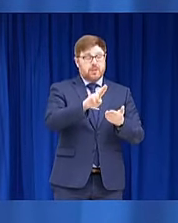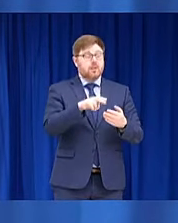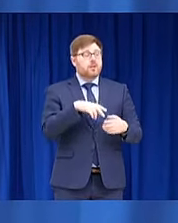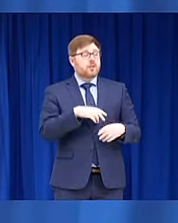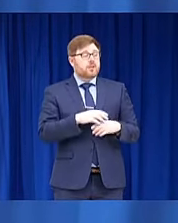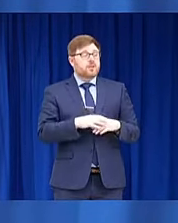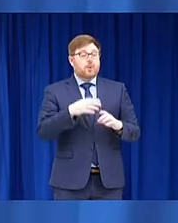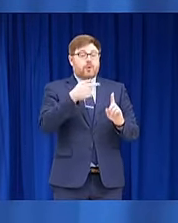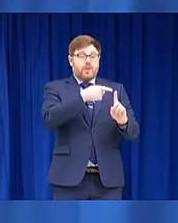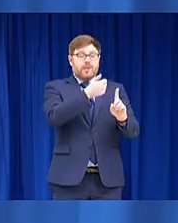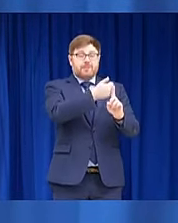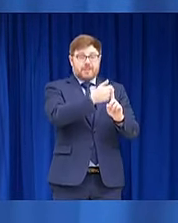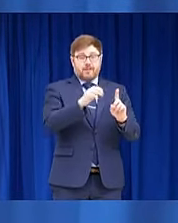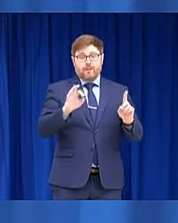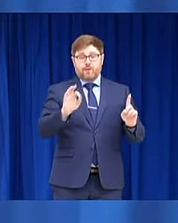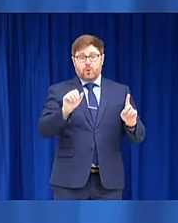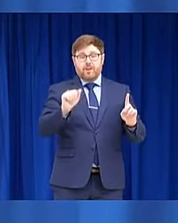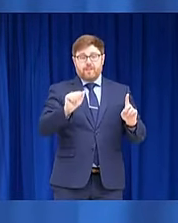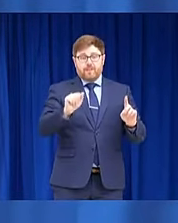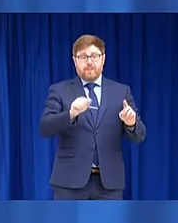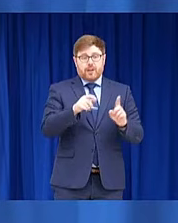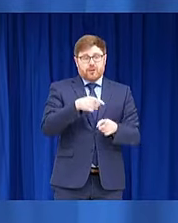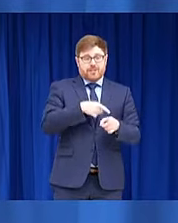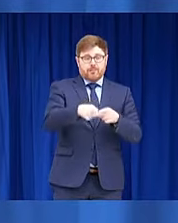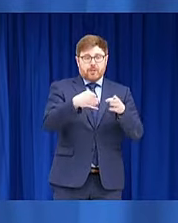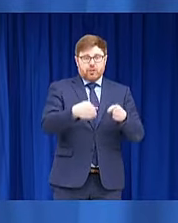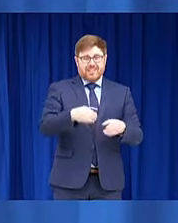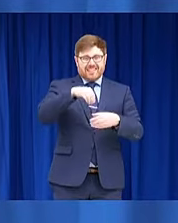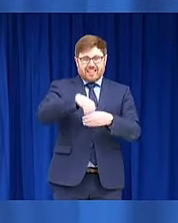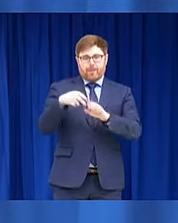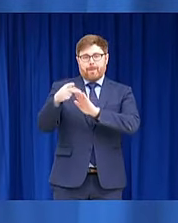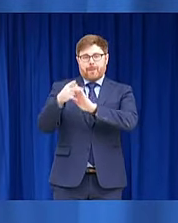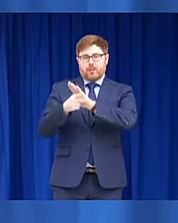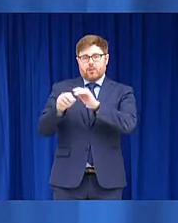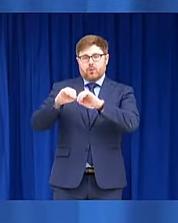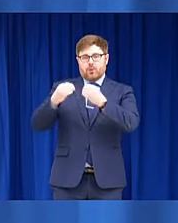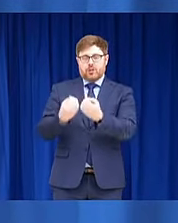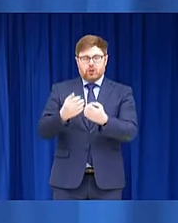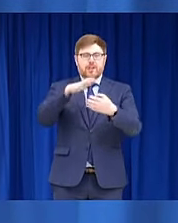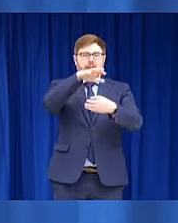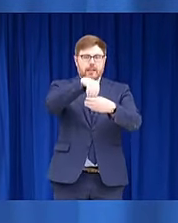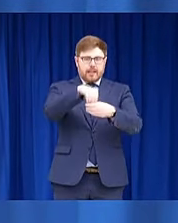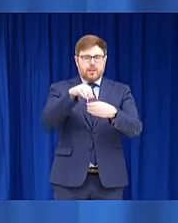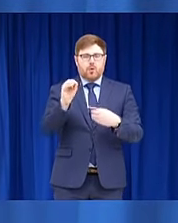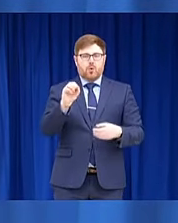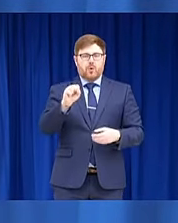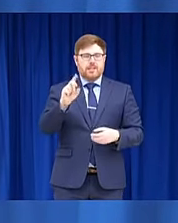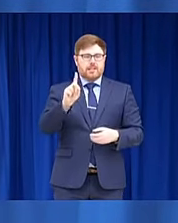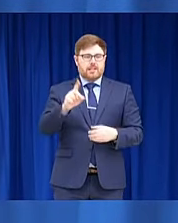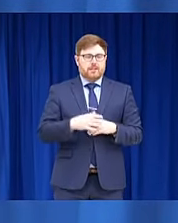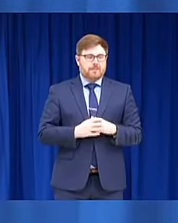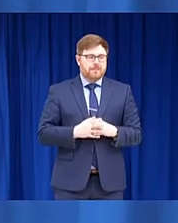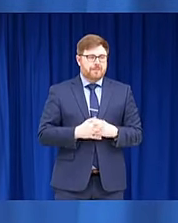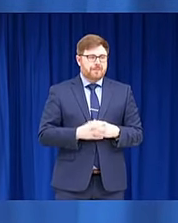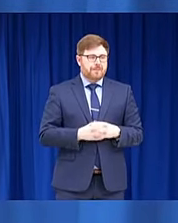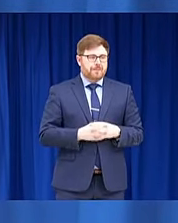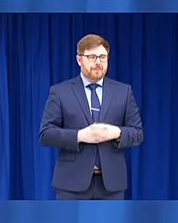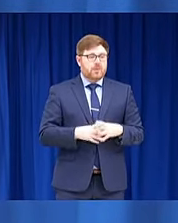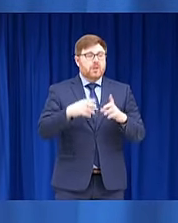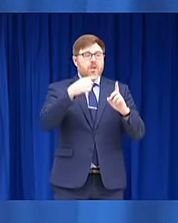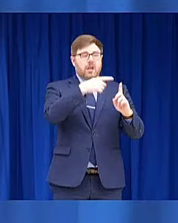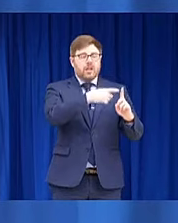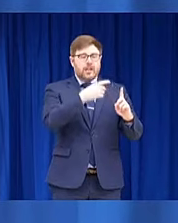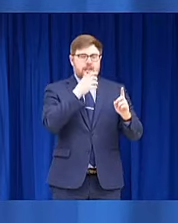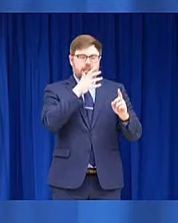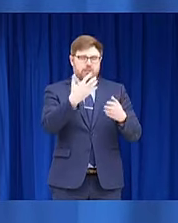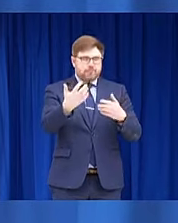Brown is a foreign affairs specialist in the policy organization of the Office of the Secretary of Defense. He has covered broad